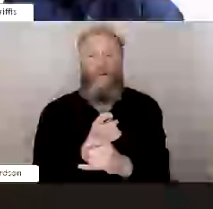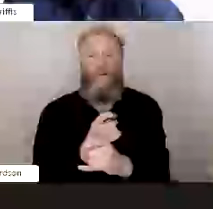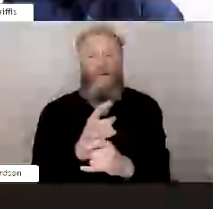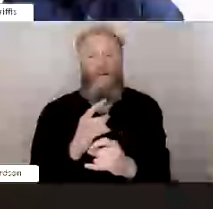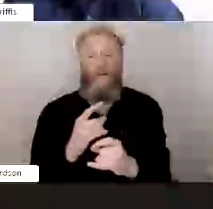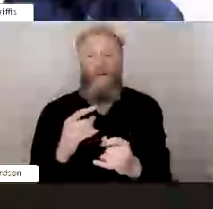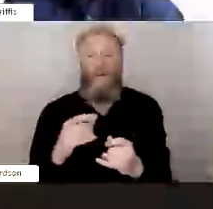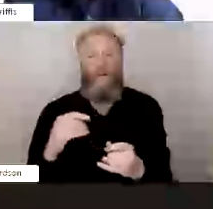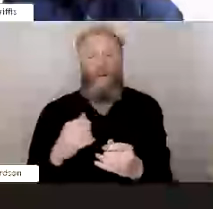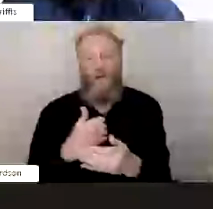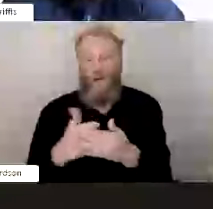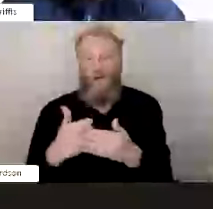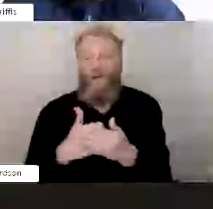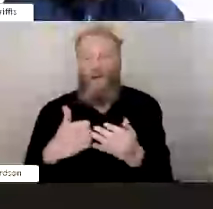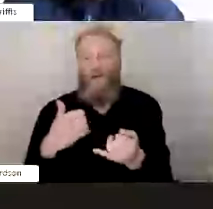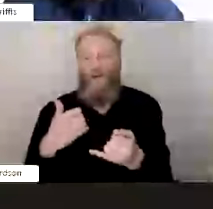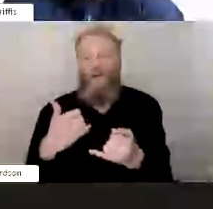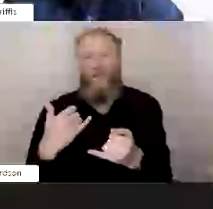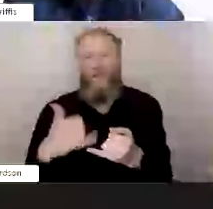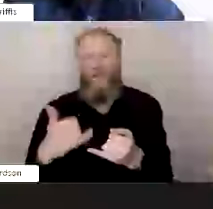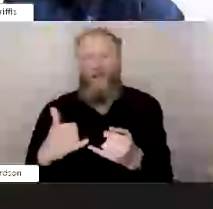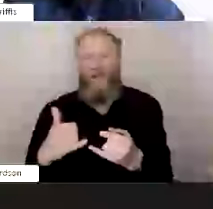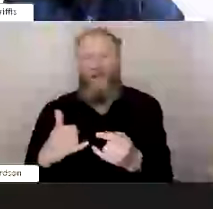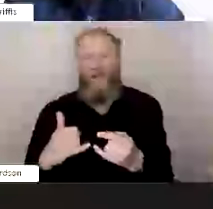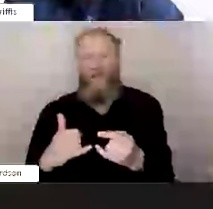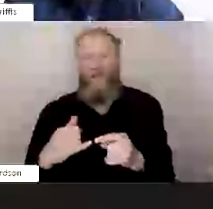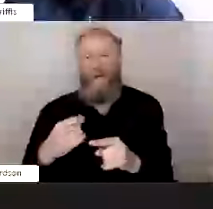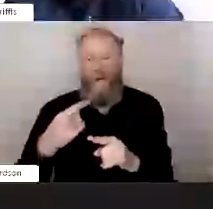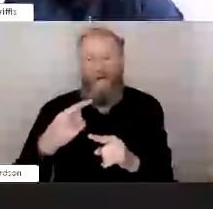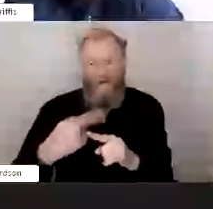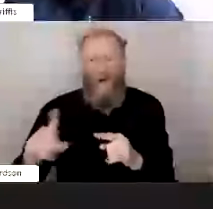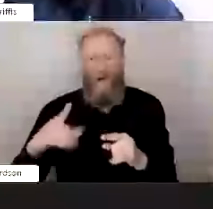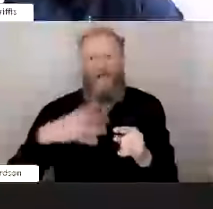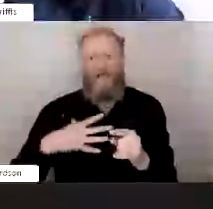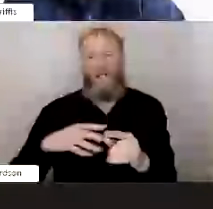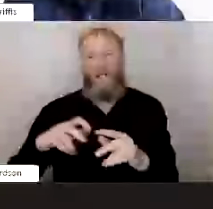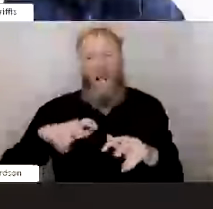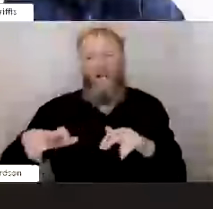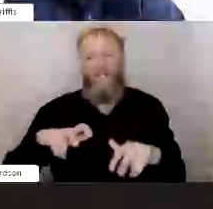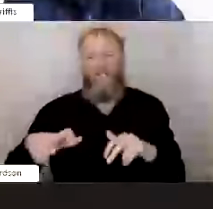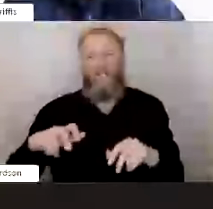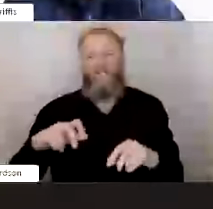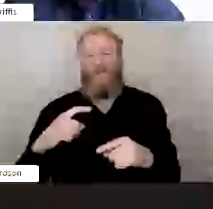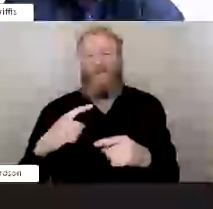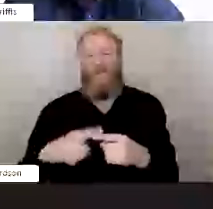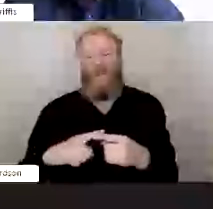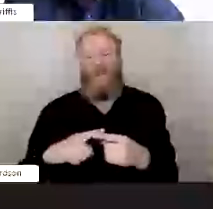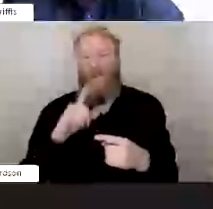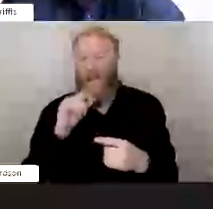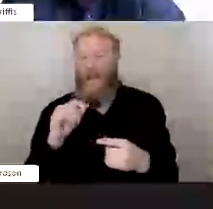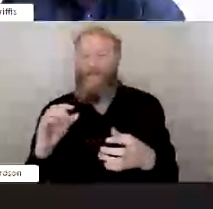extremely urgent, and they can relate to things that